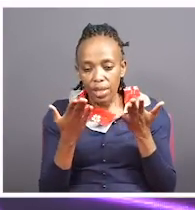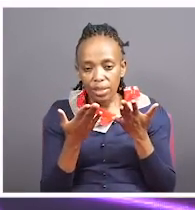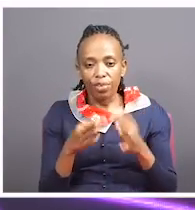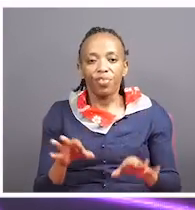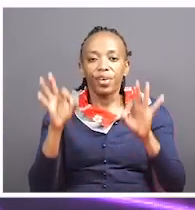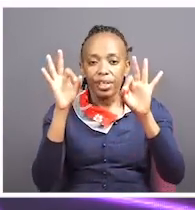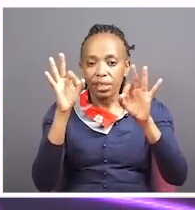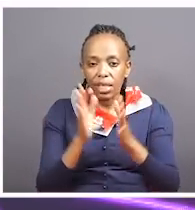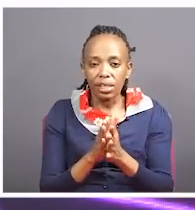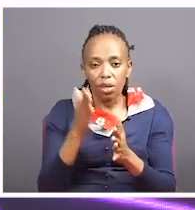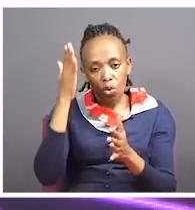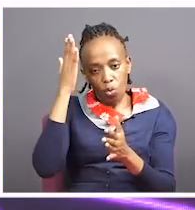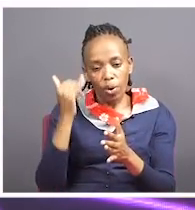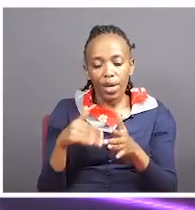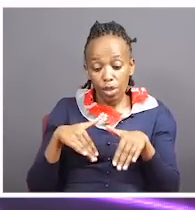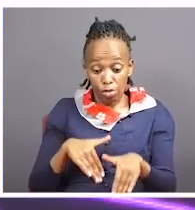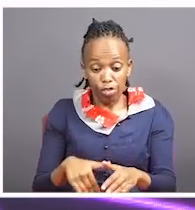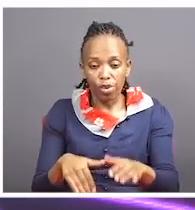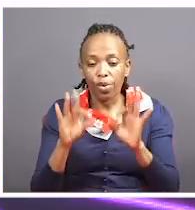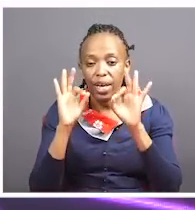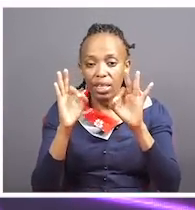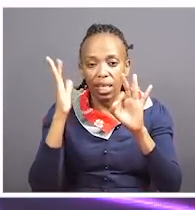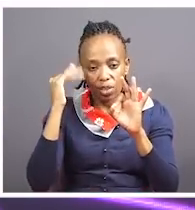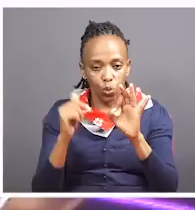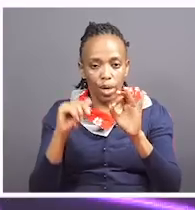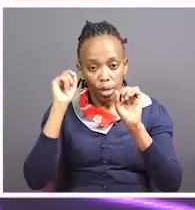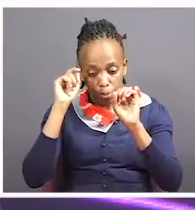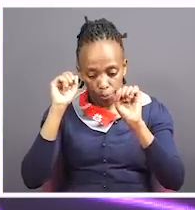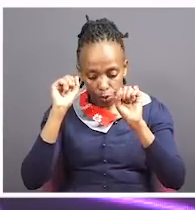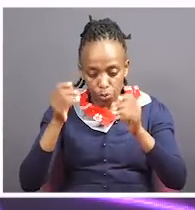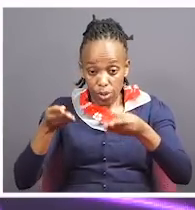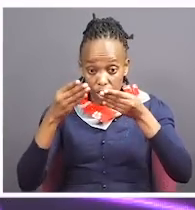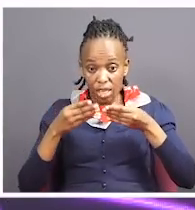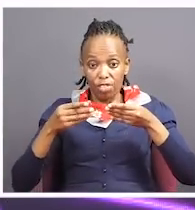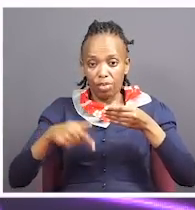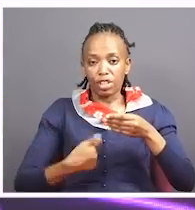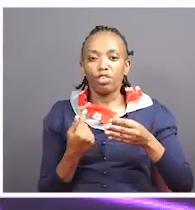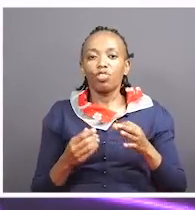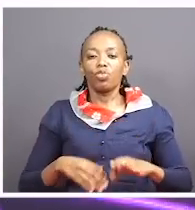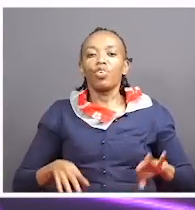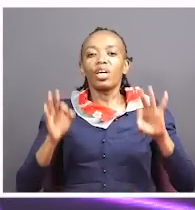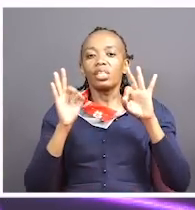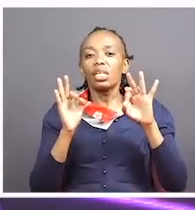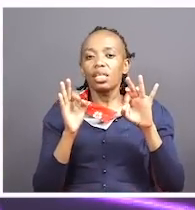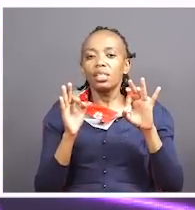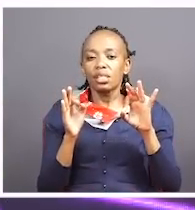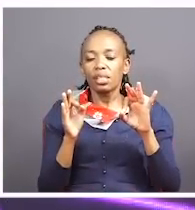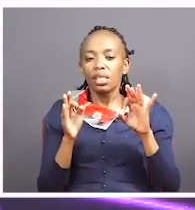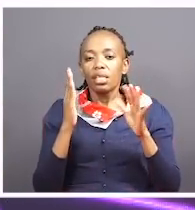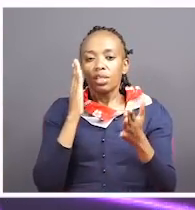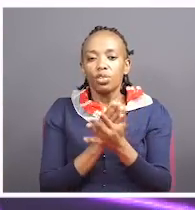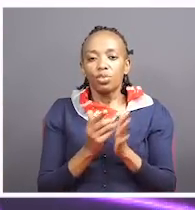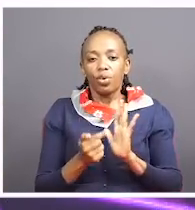thing of excellence. Why the pursuit of excellence? Why should we give ourselves to excellence? It